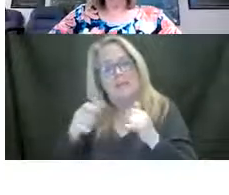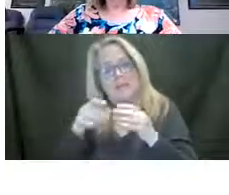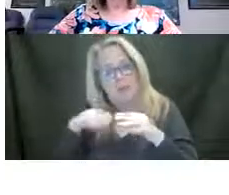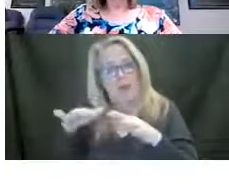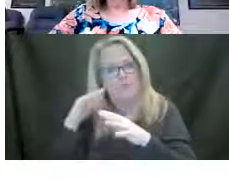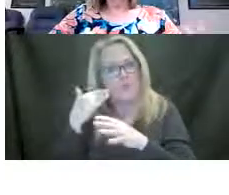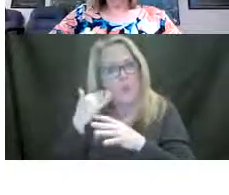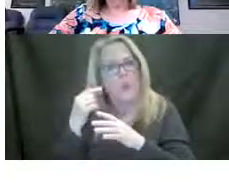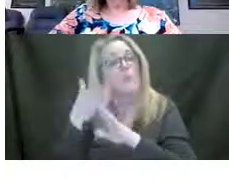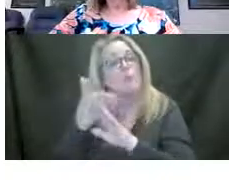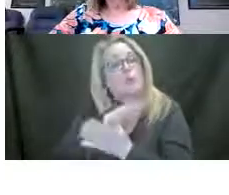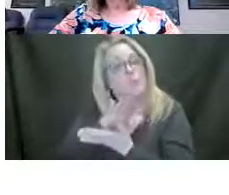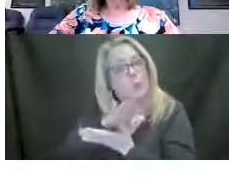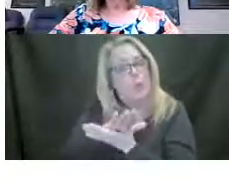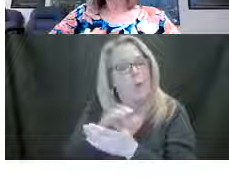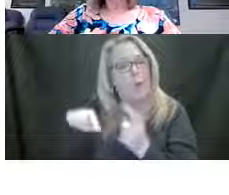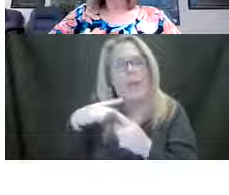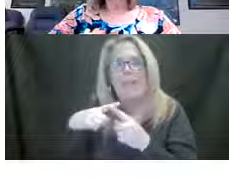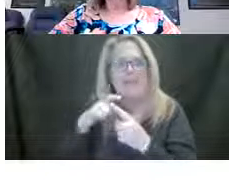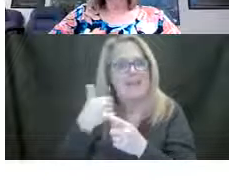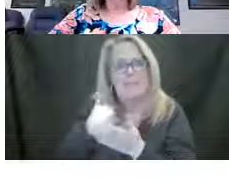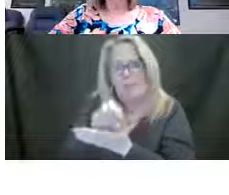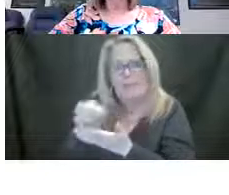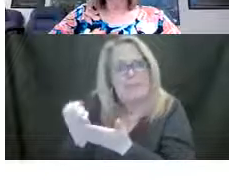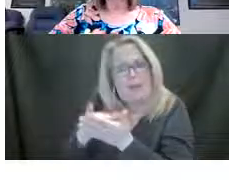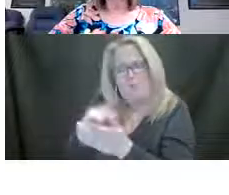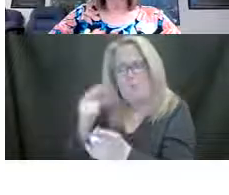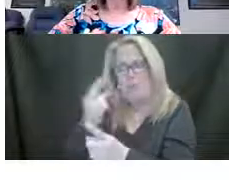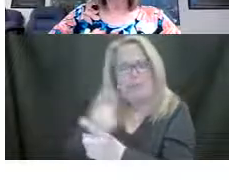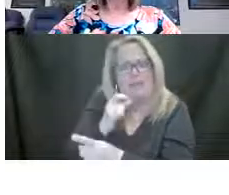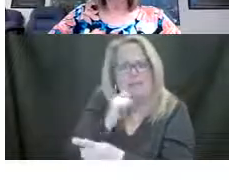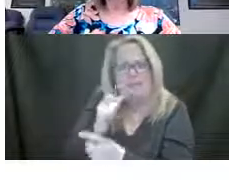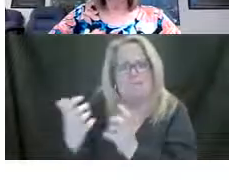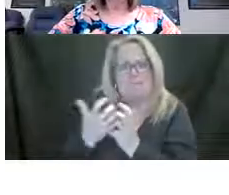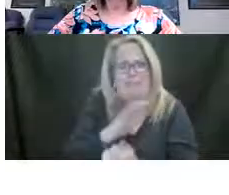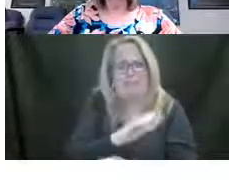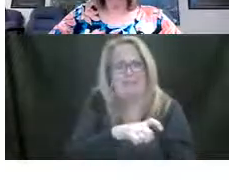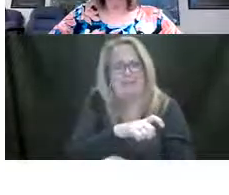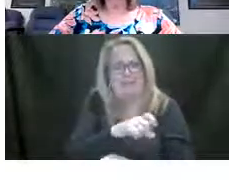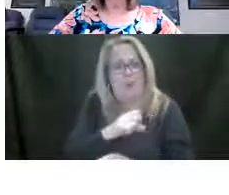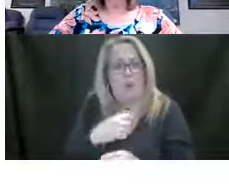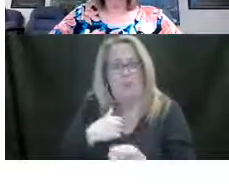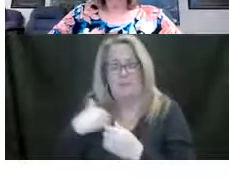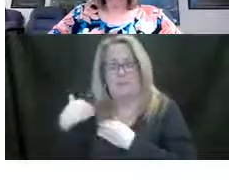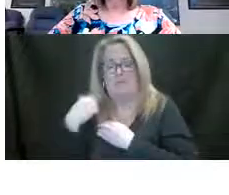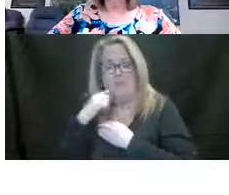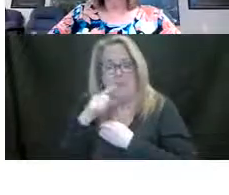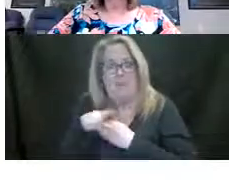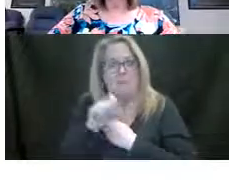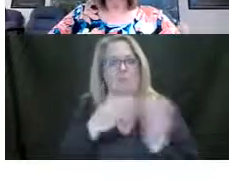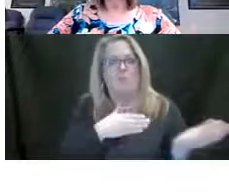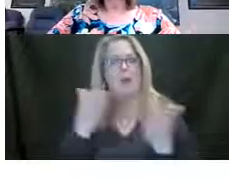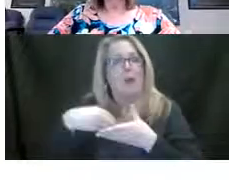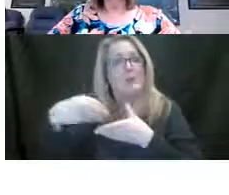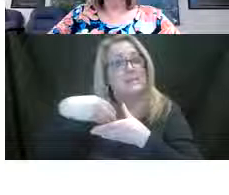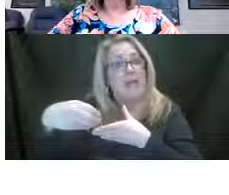had when they did not have equipment that was really appropriate for the children that I was responsible for. And we were able